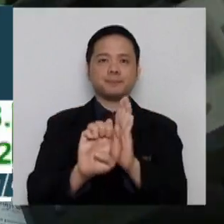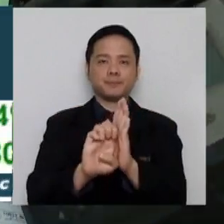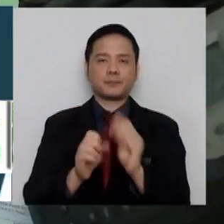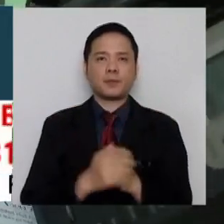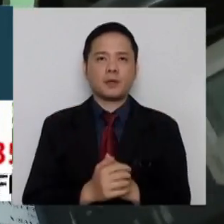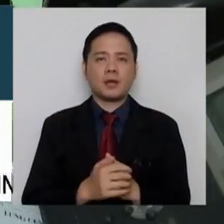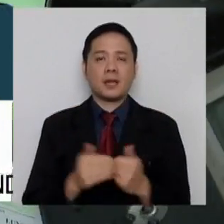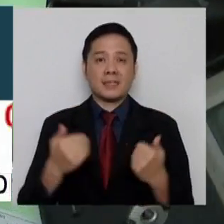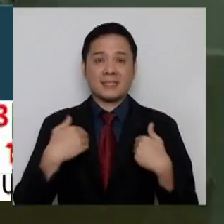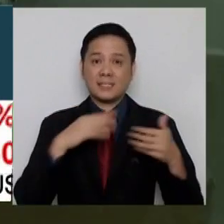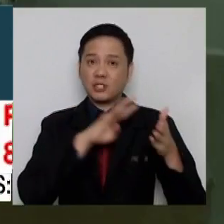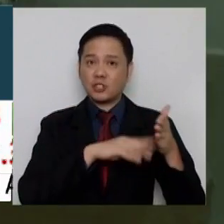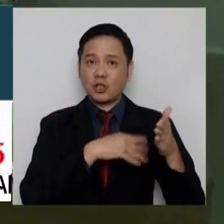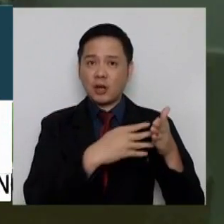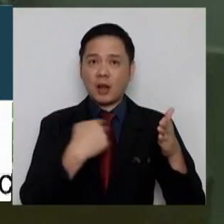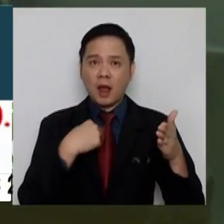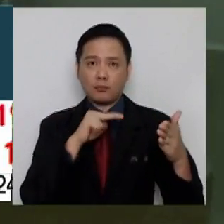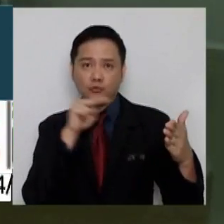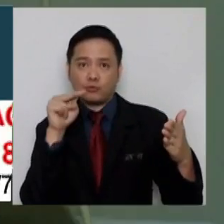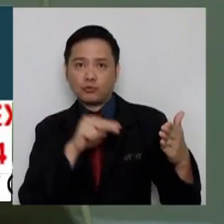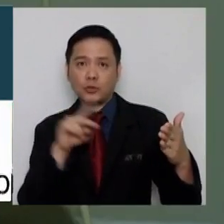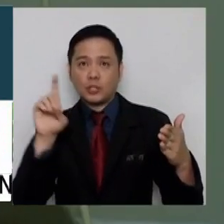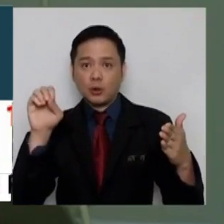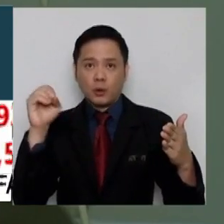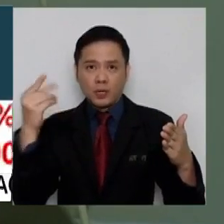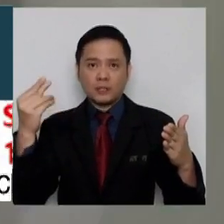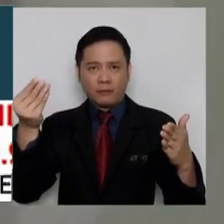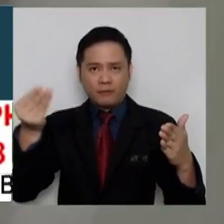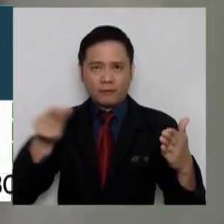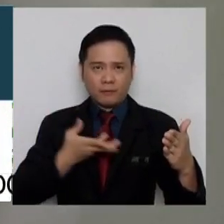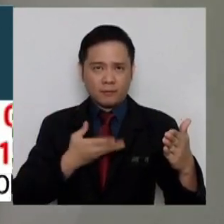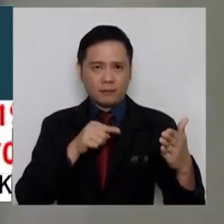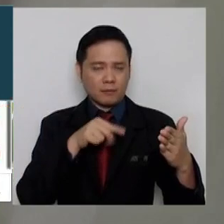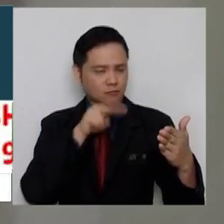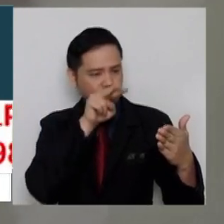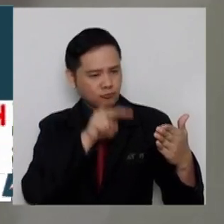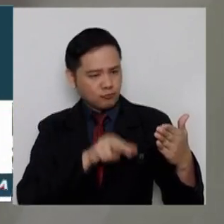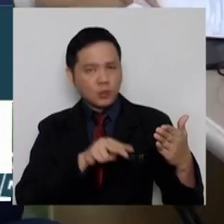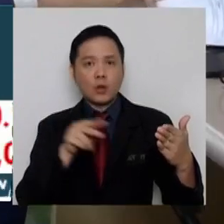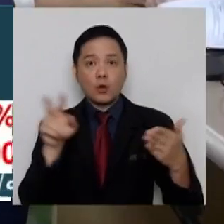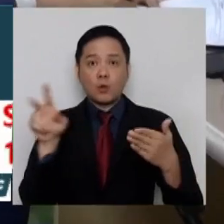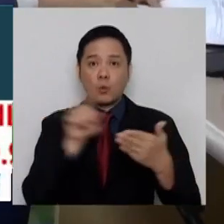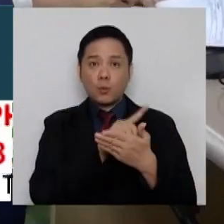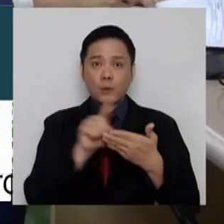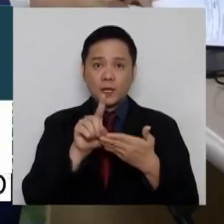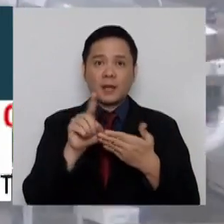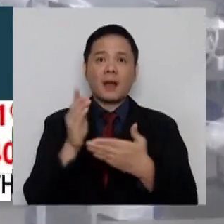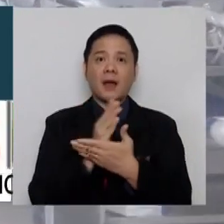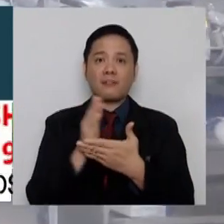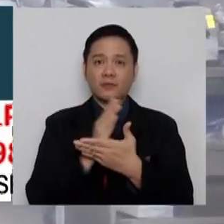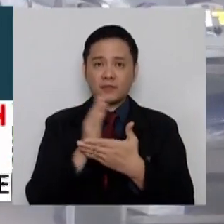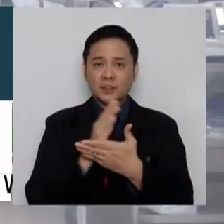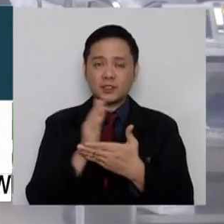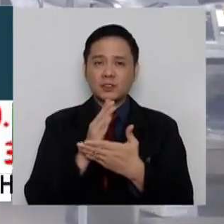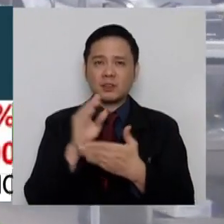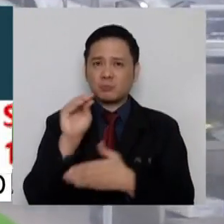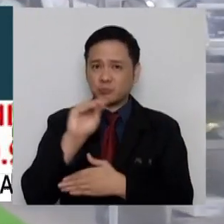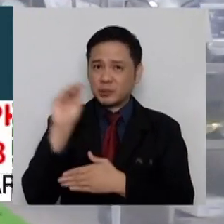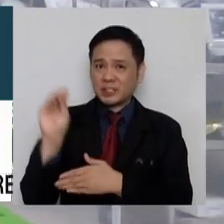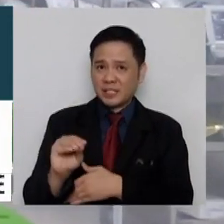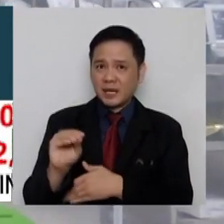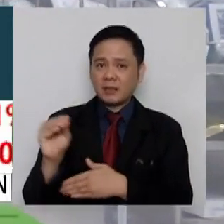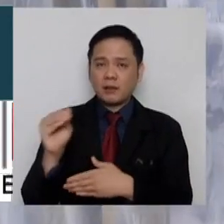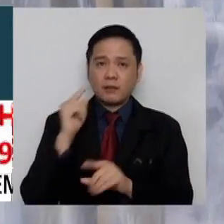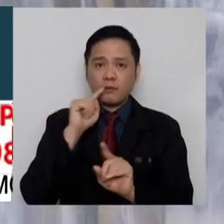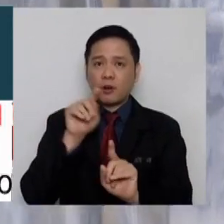at the chart right now that was provided by the DOH. In the past 2 weeks, the average daily attack rate in the entire